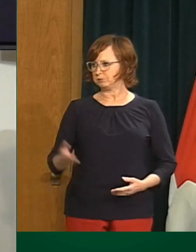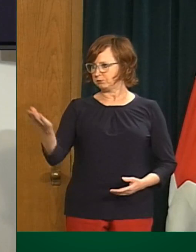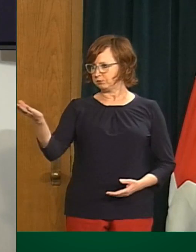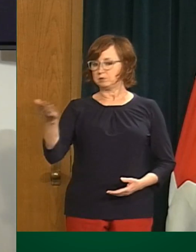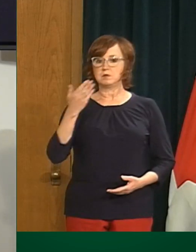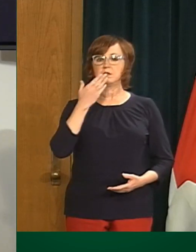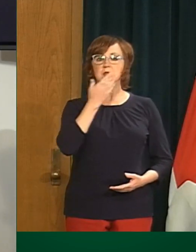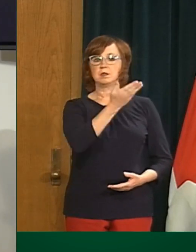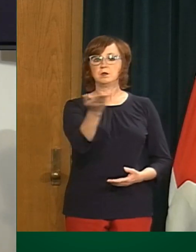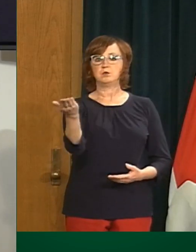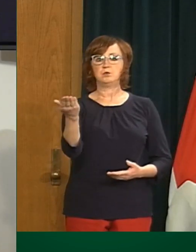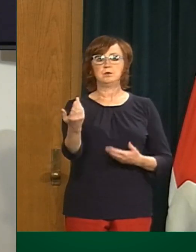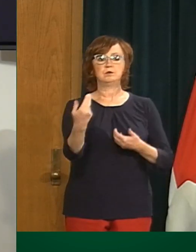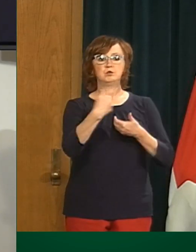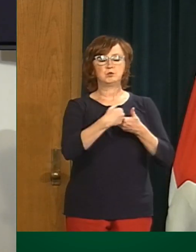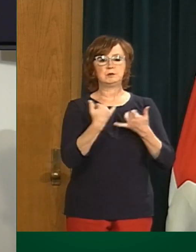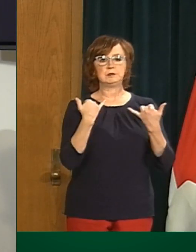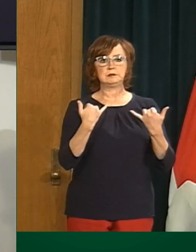Thanks for joining us today, everybody.